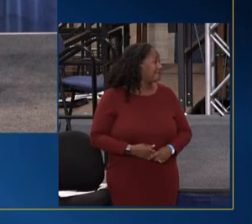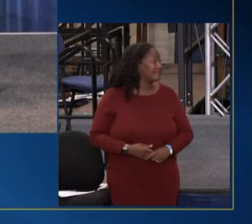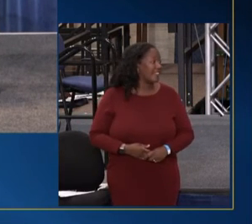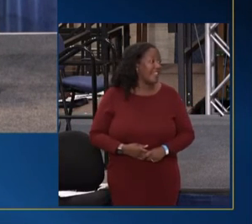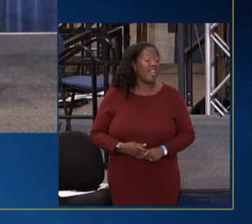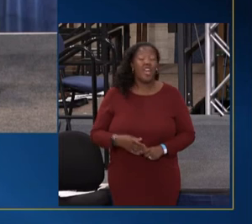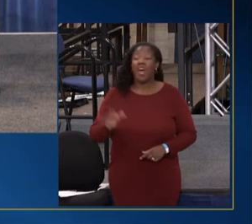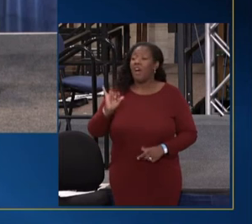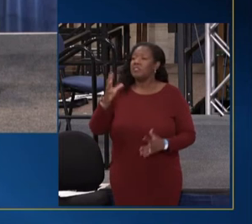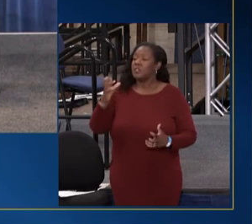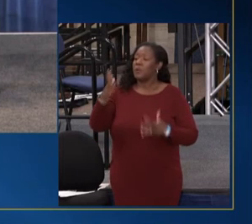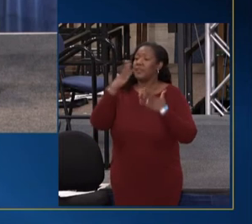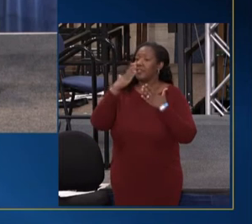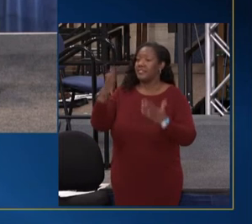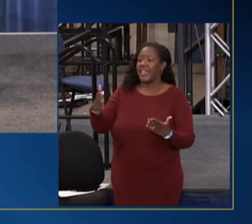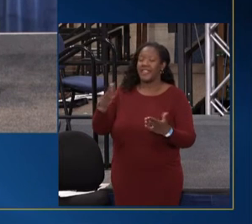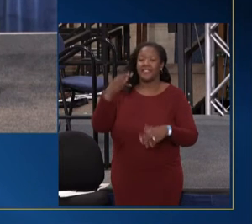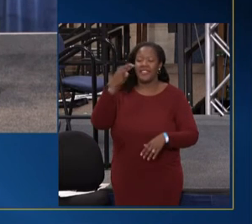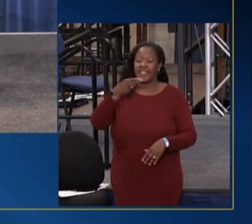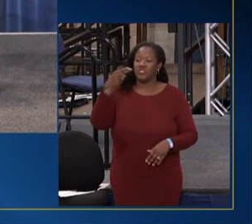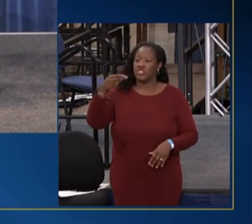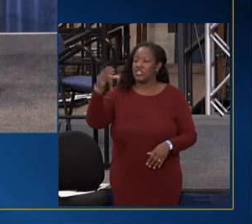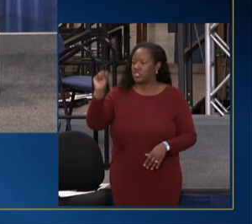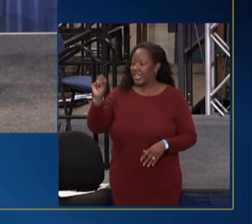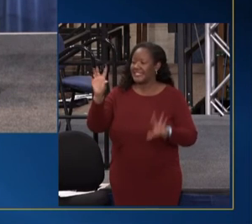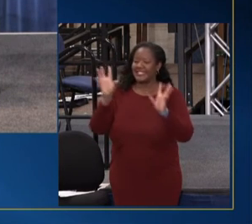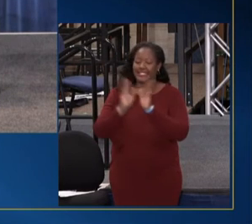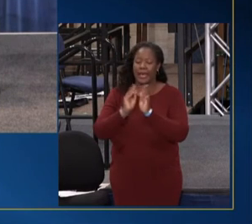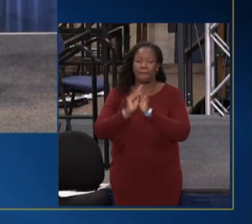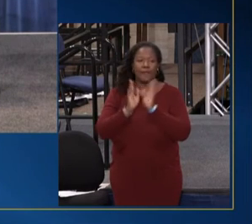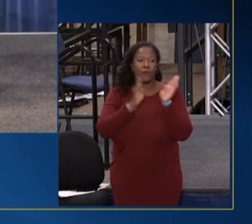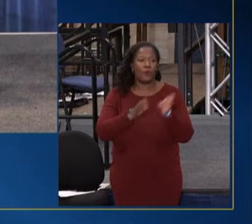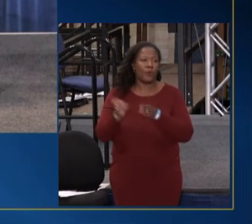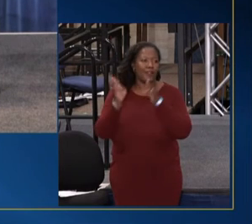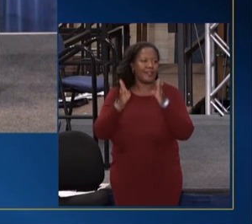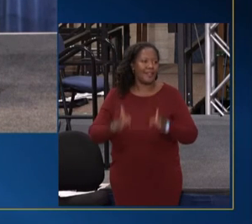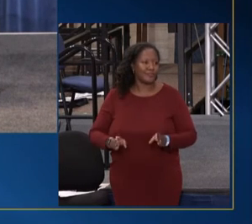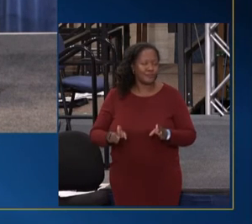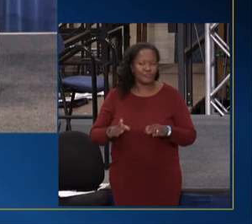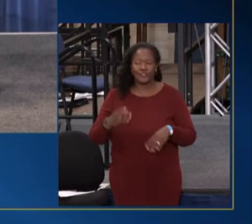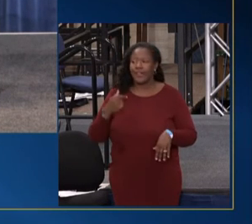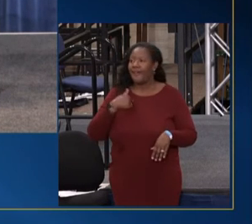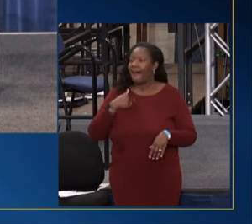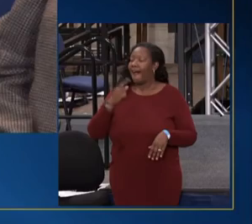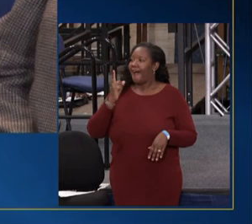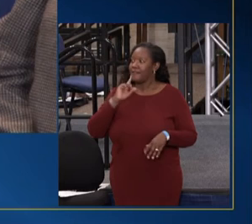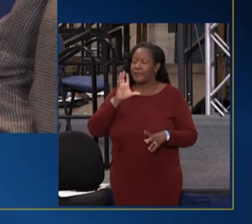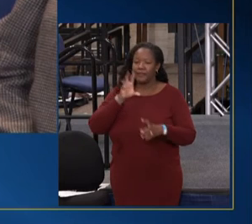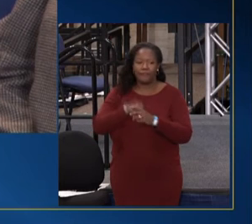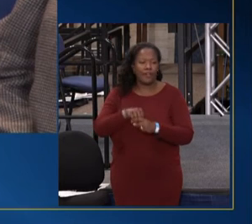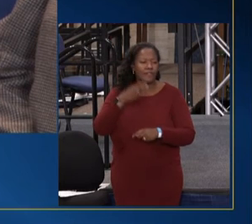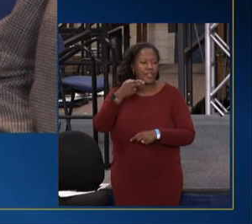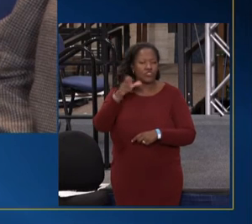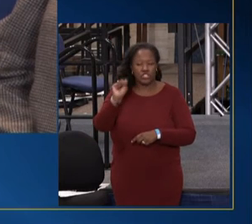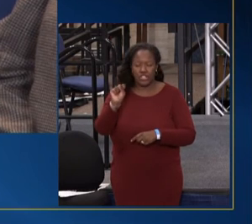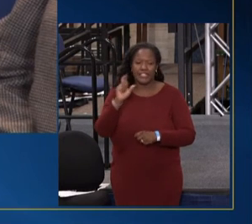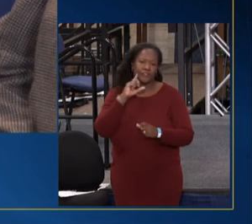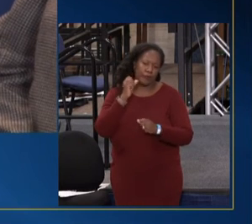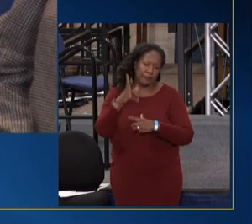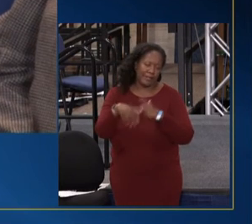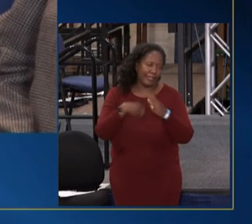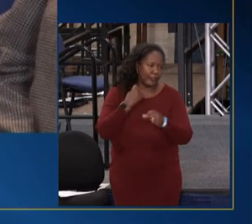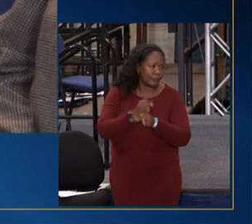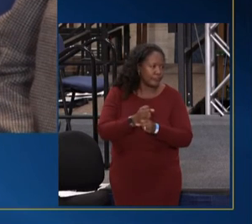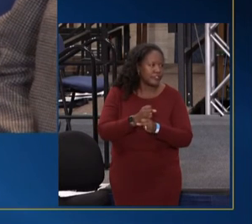I also want to thank the HHS Summit organizers, because I've been in the HHS family for a number of